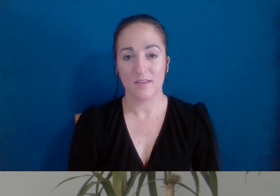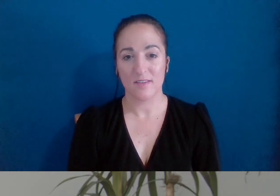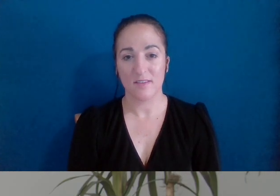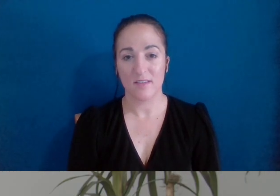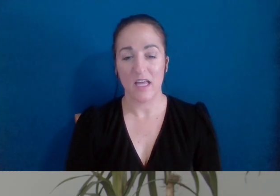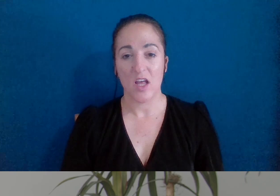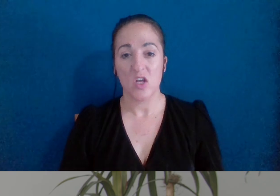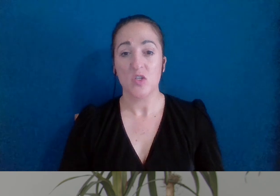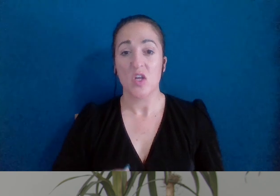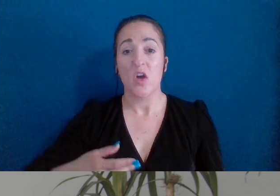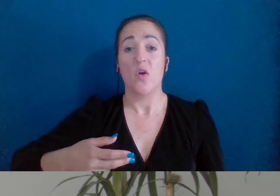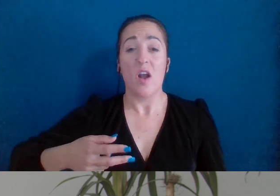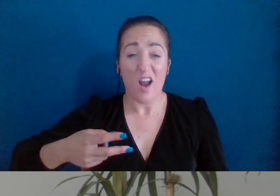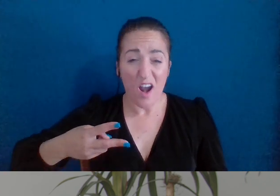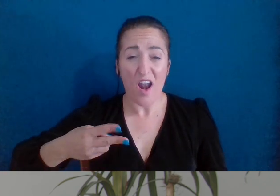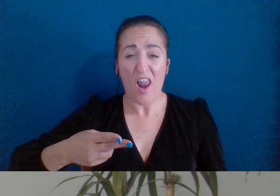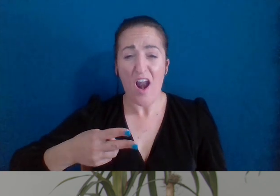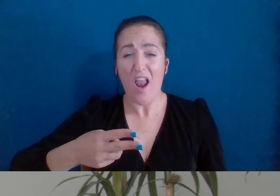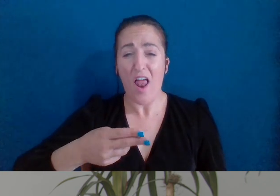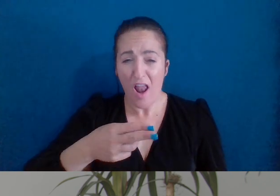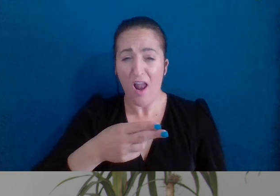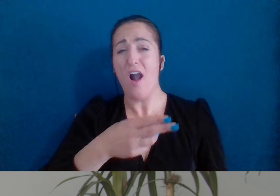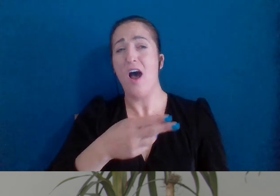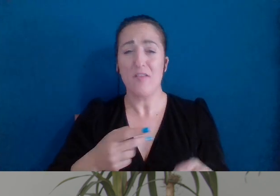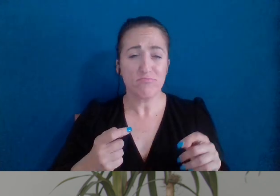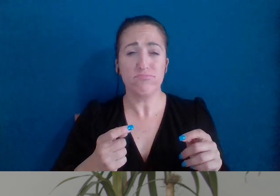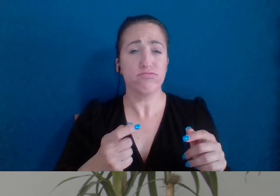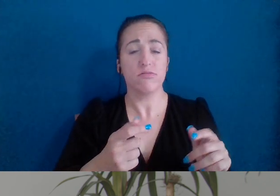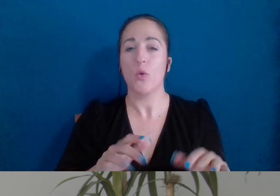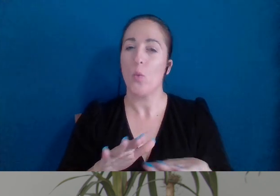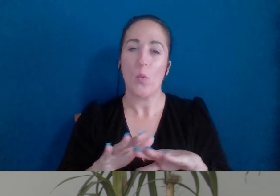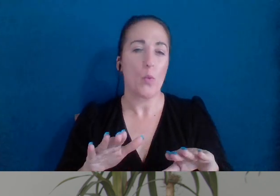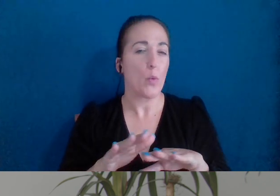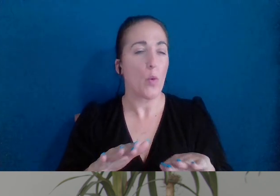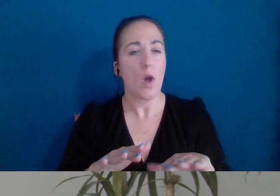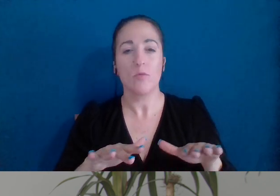And you don't have to be in a hurry. You can take your time.